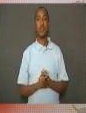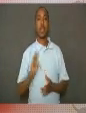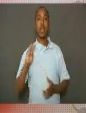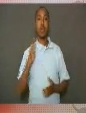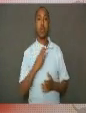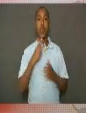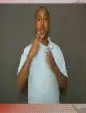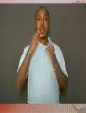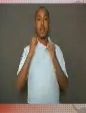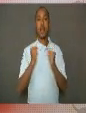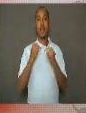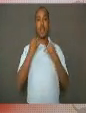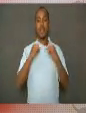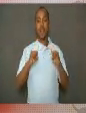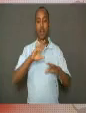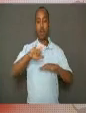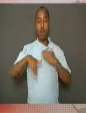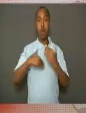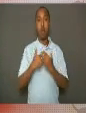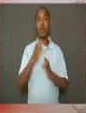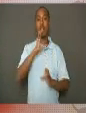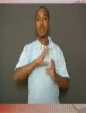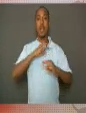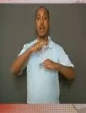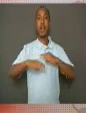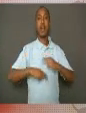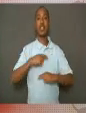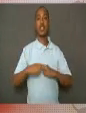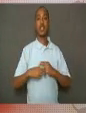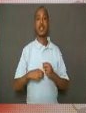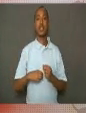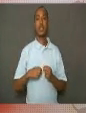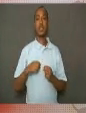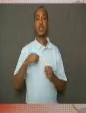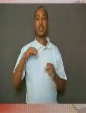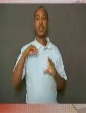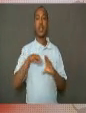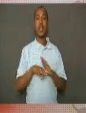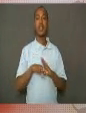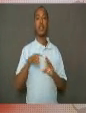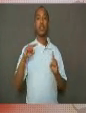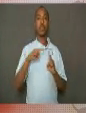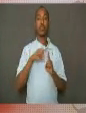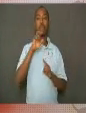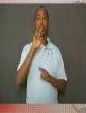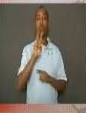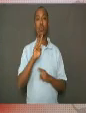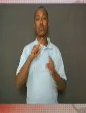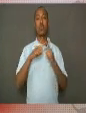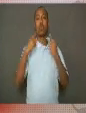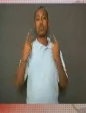We can divide all chemical reactions into two groups: